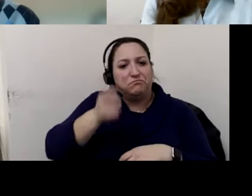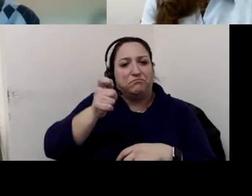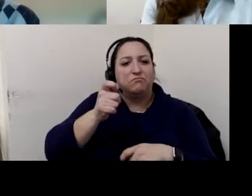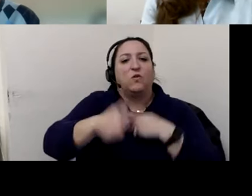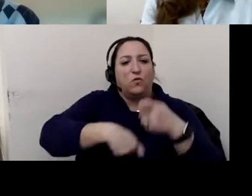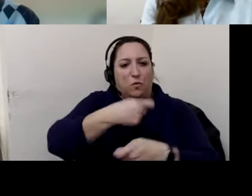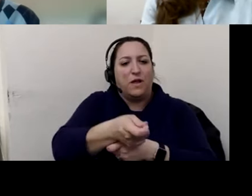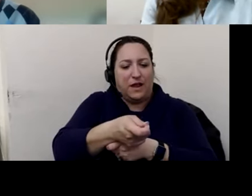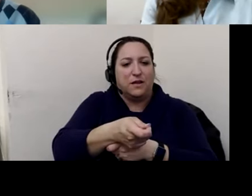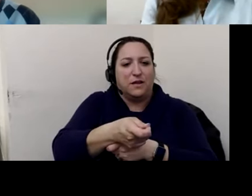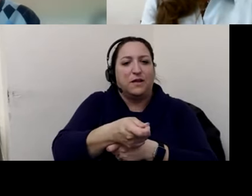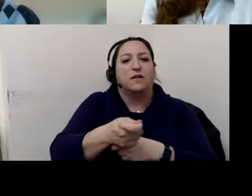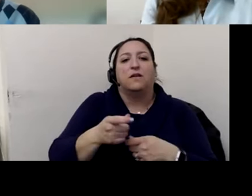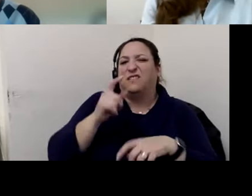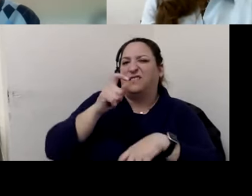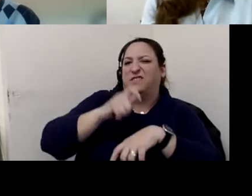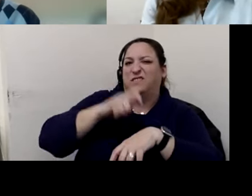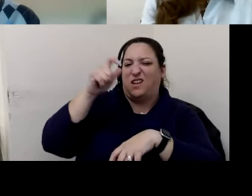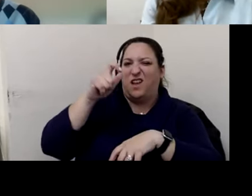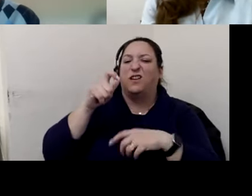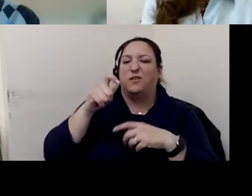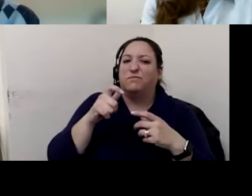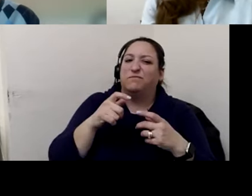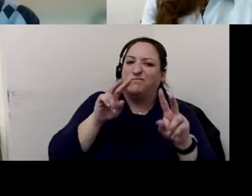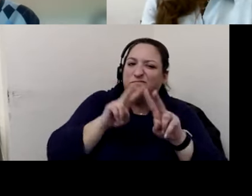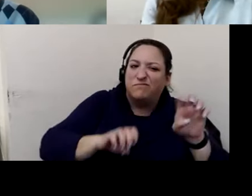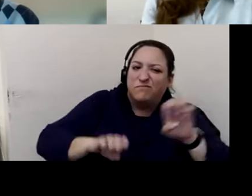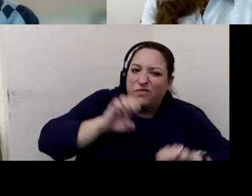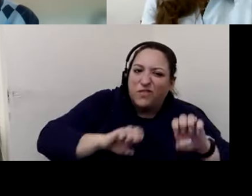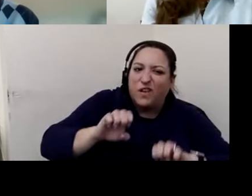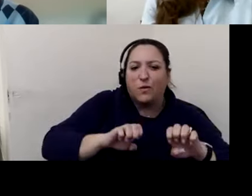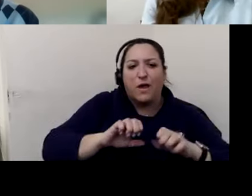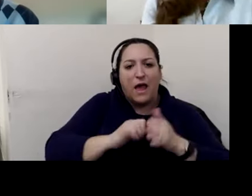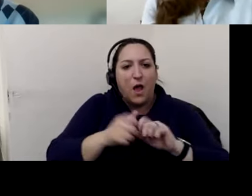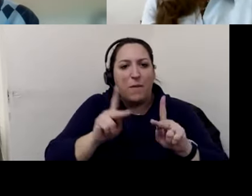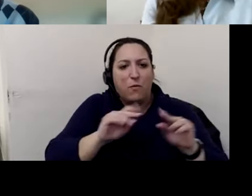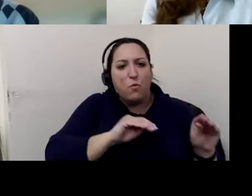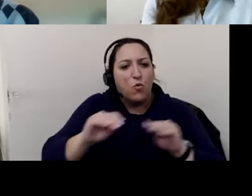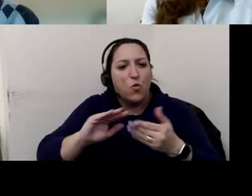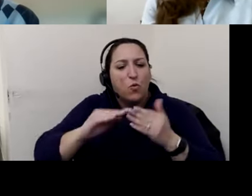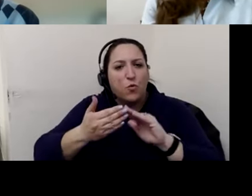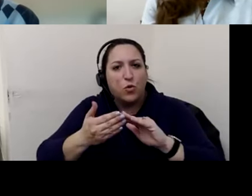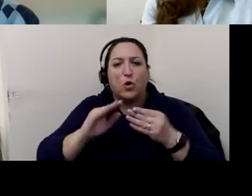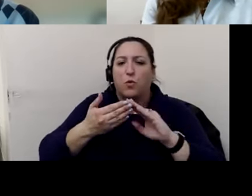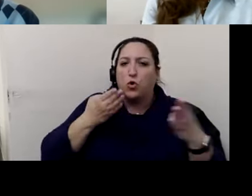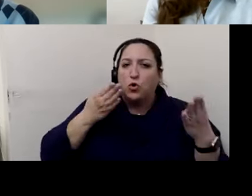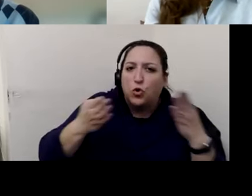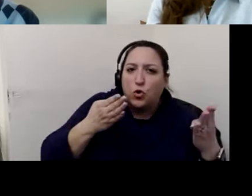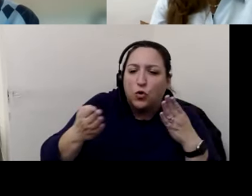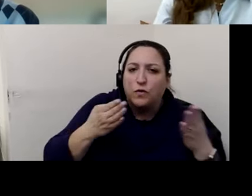consent decree, and it was time to evaluate how people who had moved into the community were doing community services